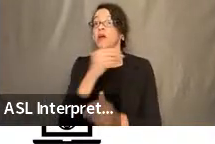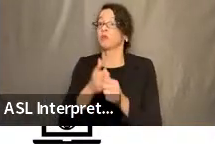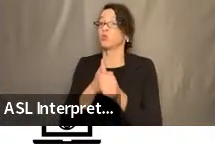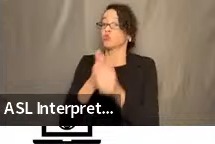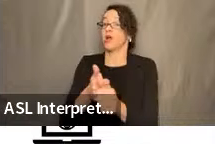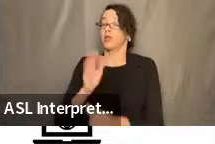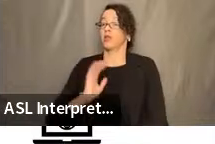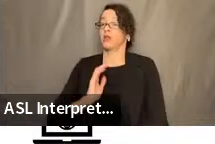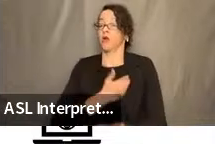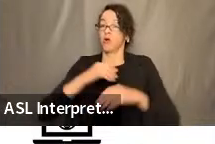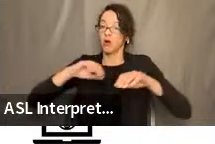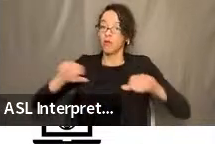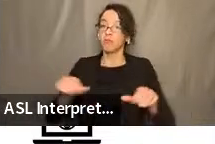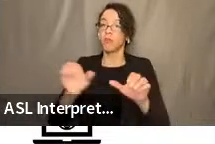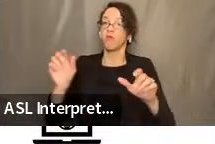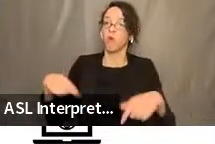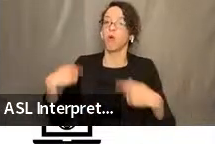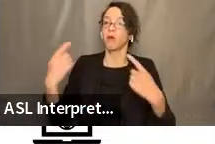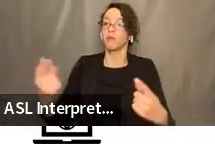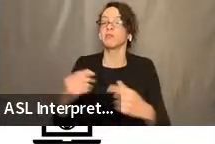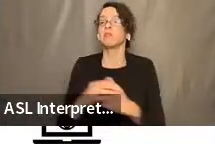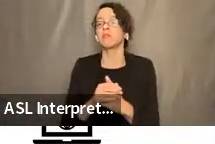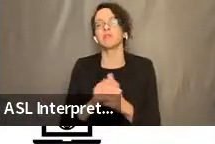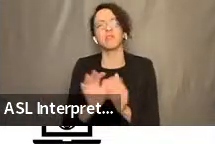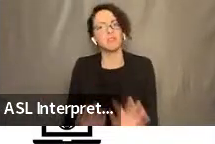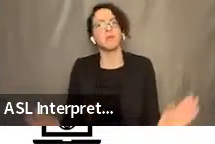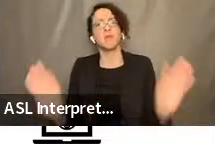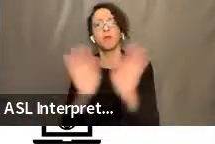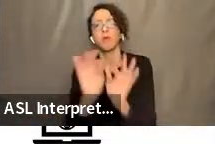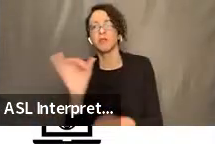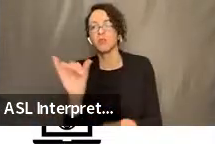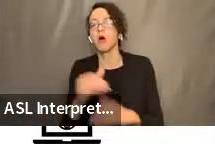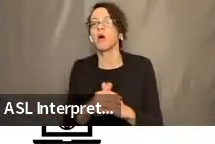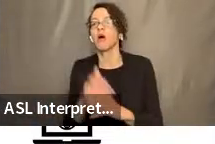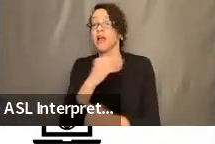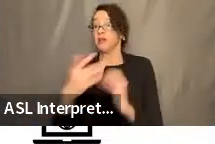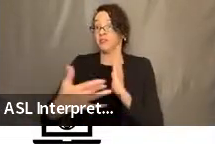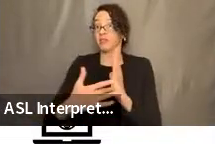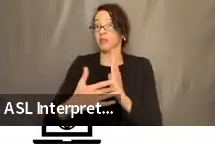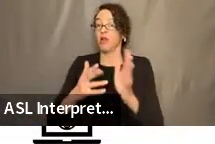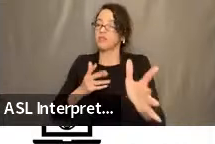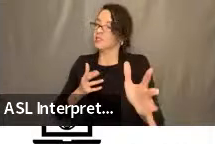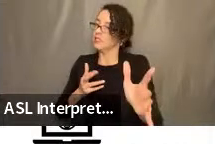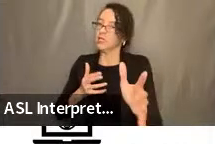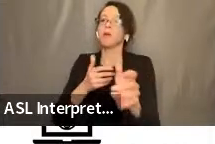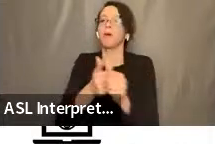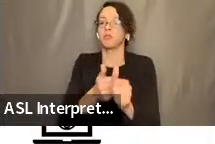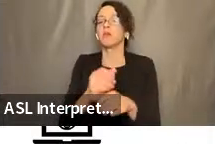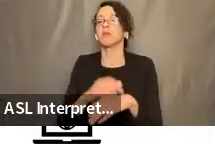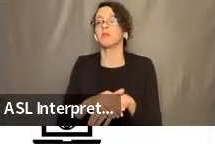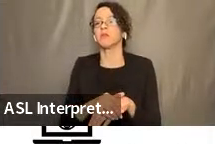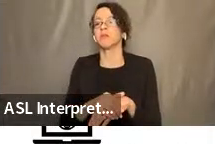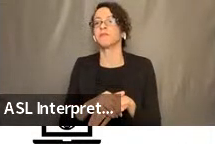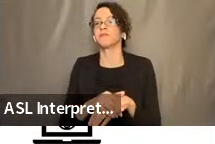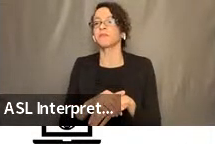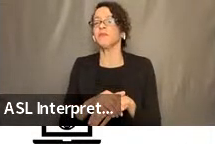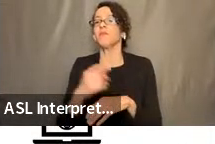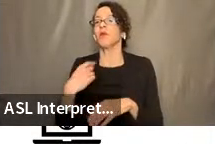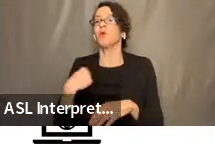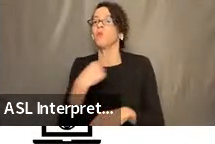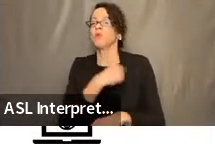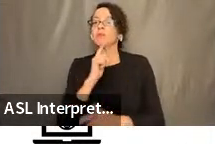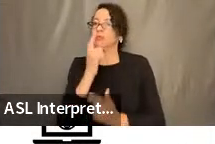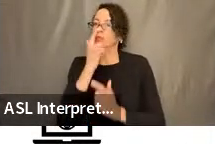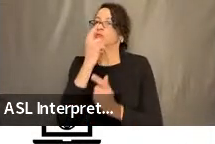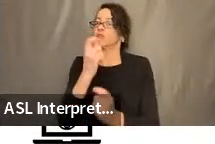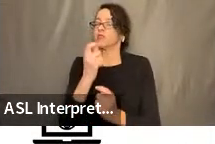And keeping up to date with technology. That's something that we've lagged behind. So we're really interested in making sure we keep up with